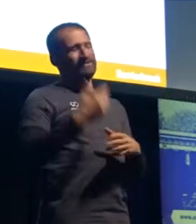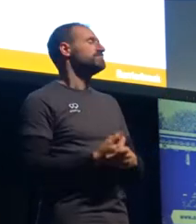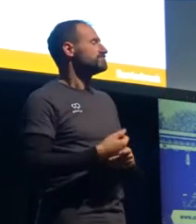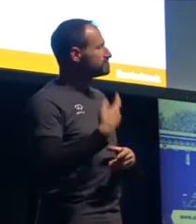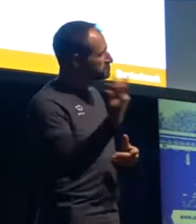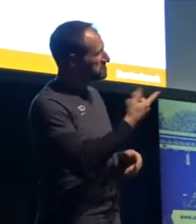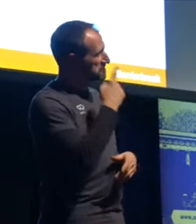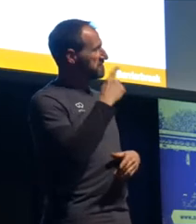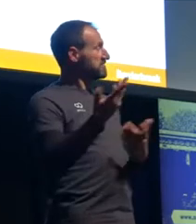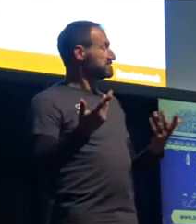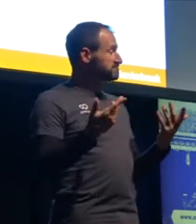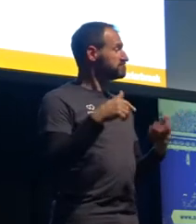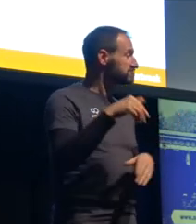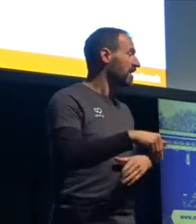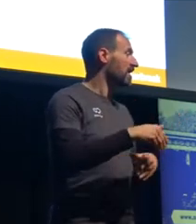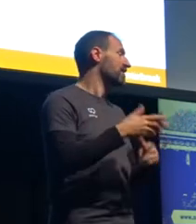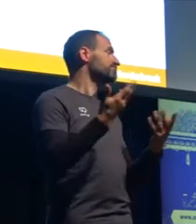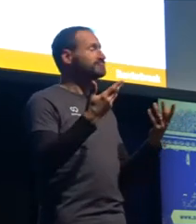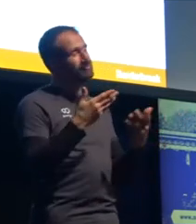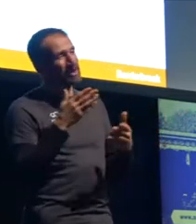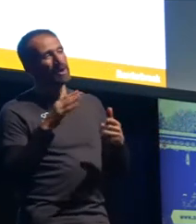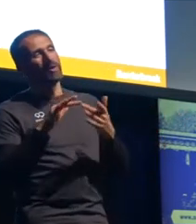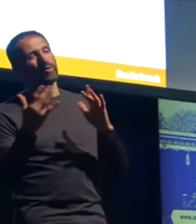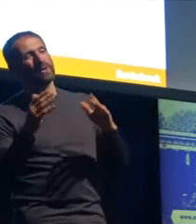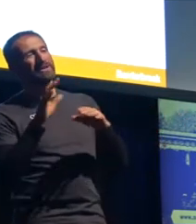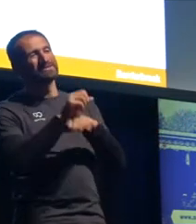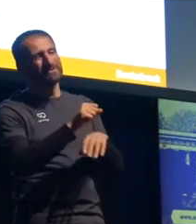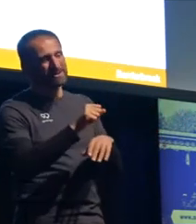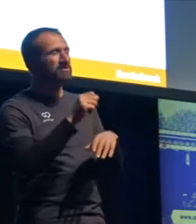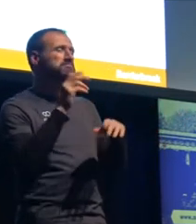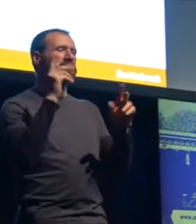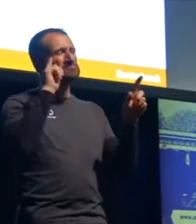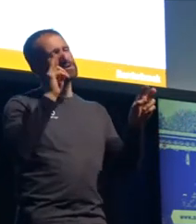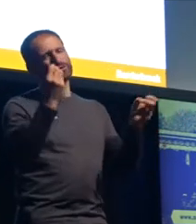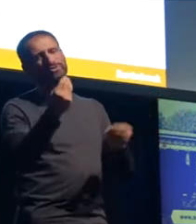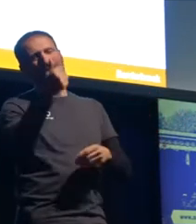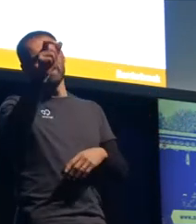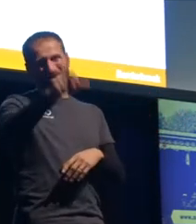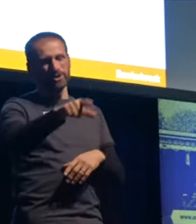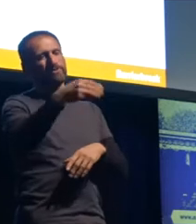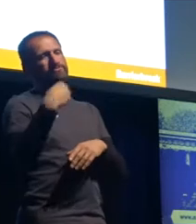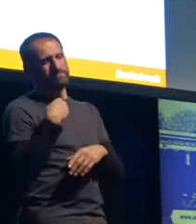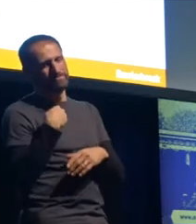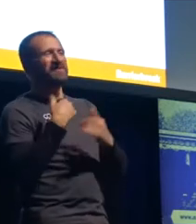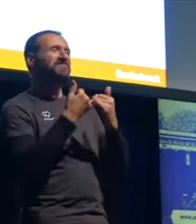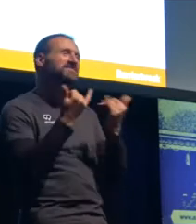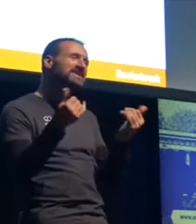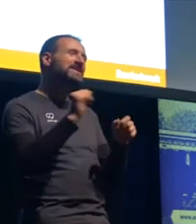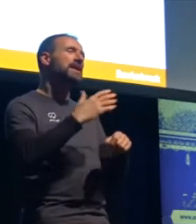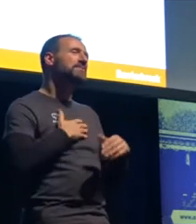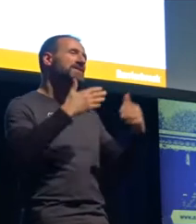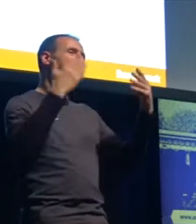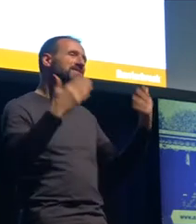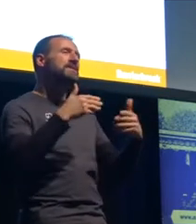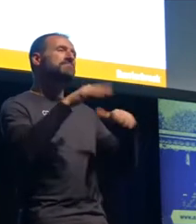you generally have a person telling you, OK, how to make your site more accessible. But this talk is, you know, the flip side of it.